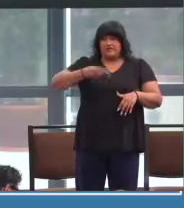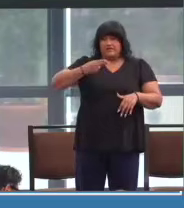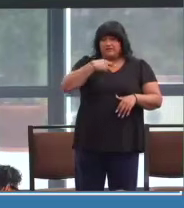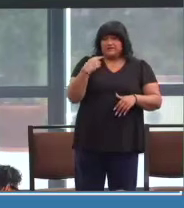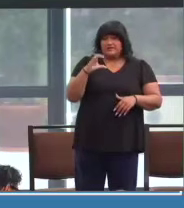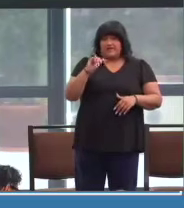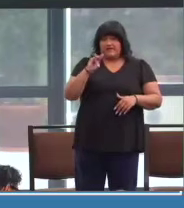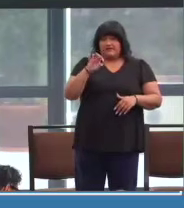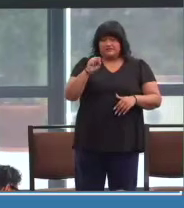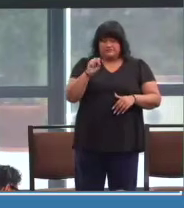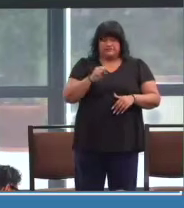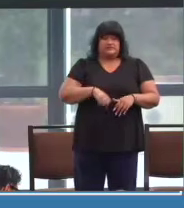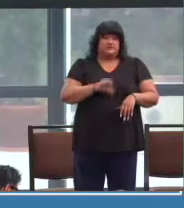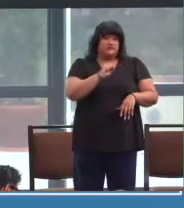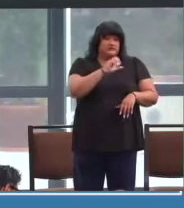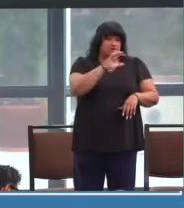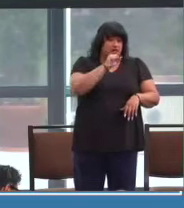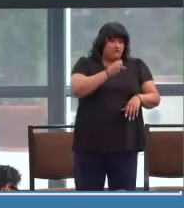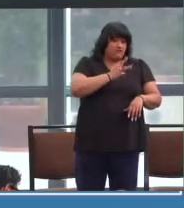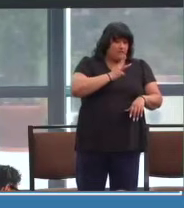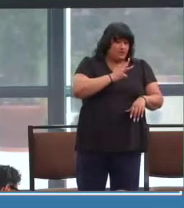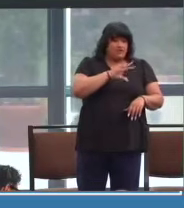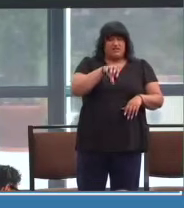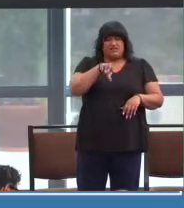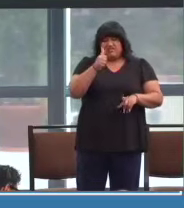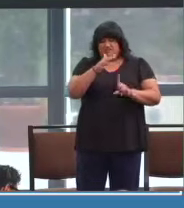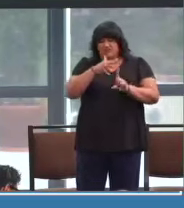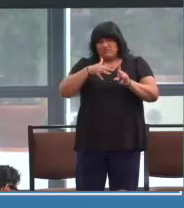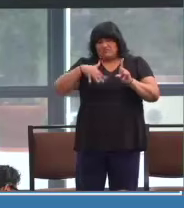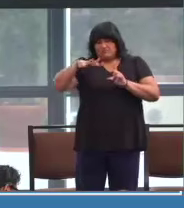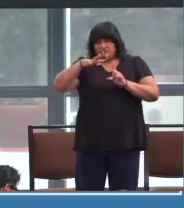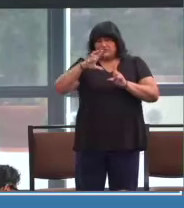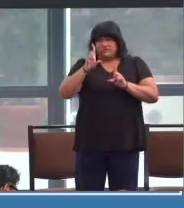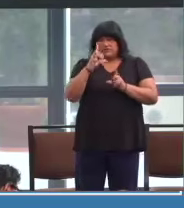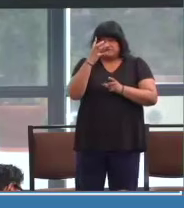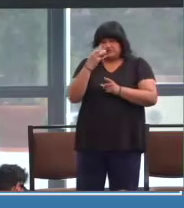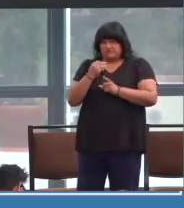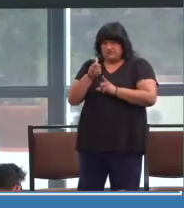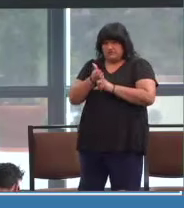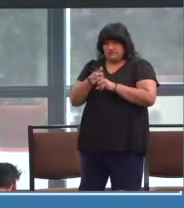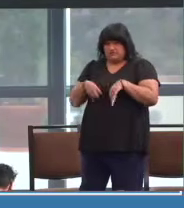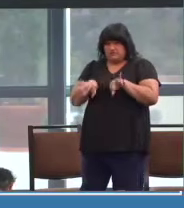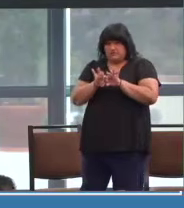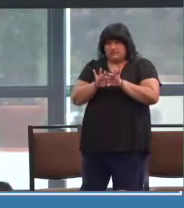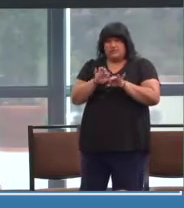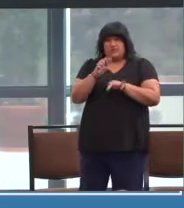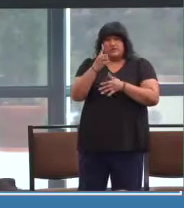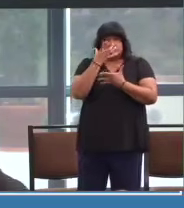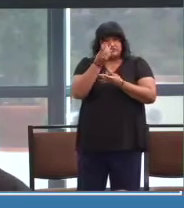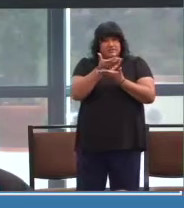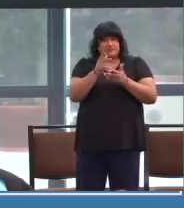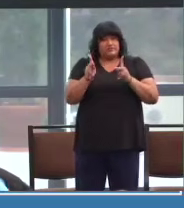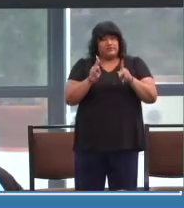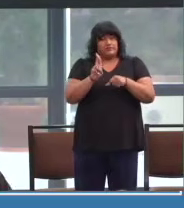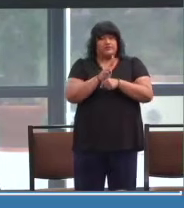water, and again, the humidified environment, especially when sleeping, is important. One interesting thing that some people have tried to use is called